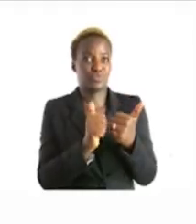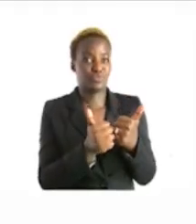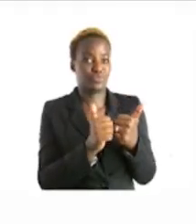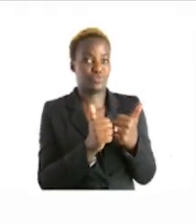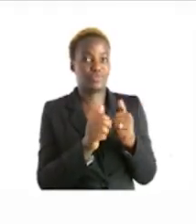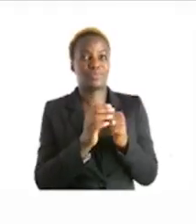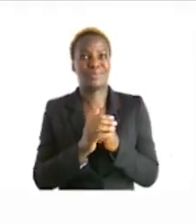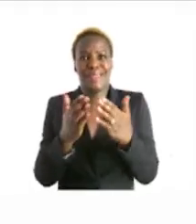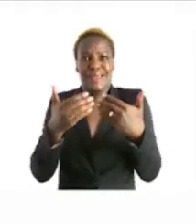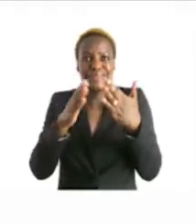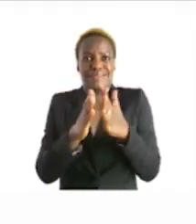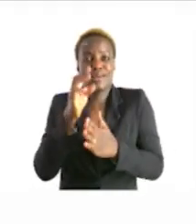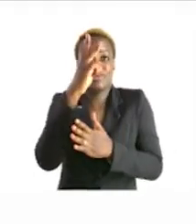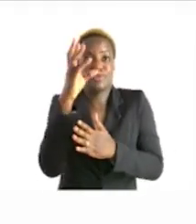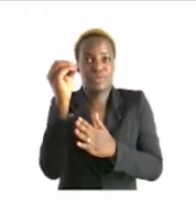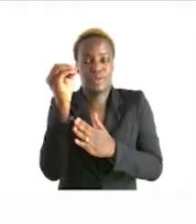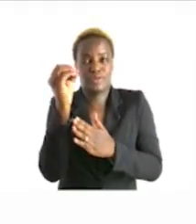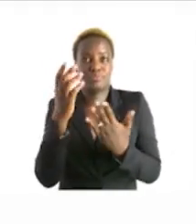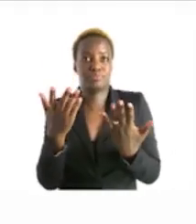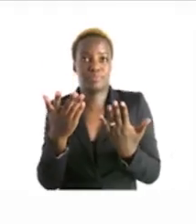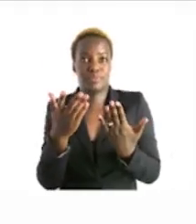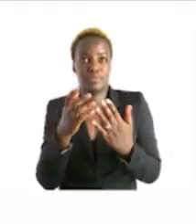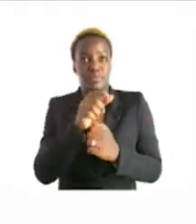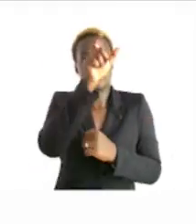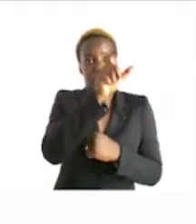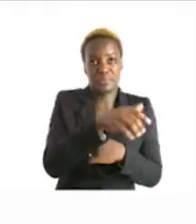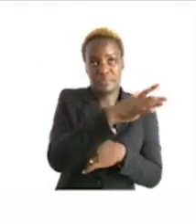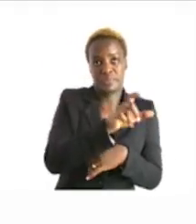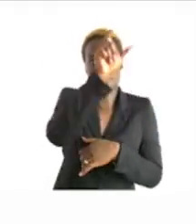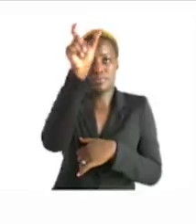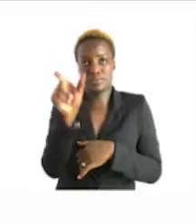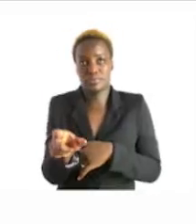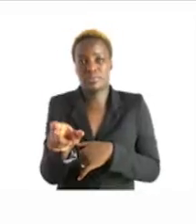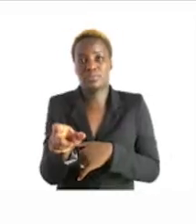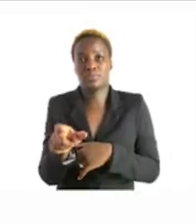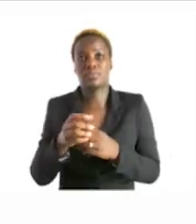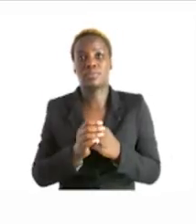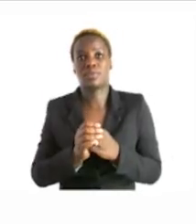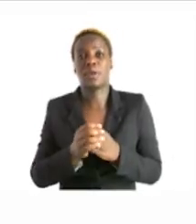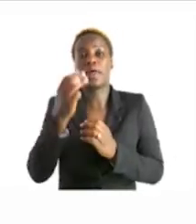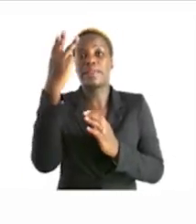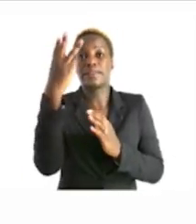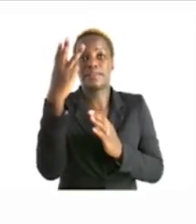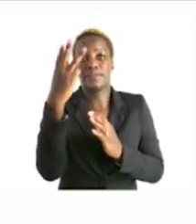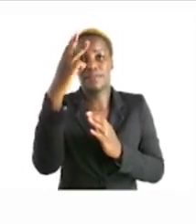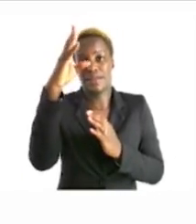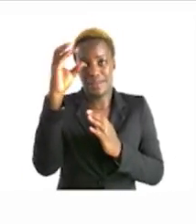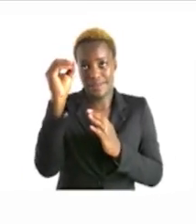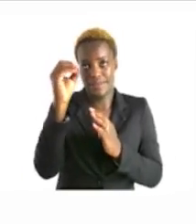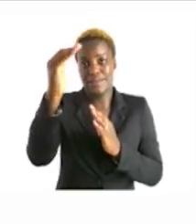thirty we start with thirty but then we jump three places forward in order for us to get the next